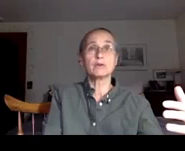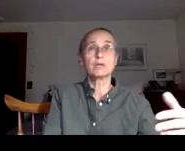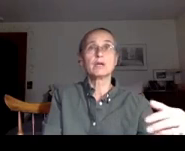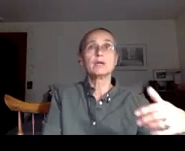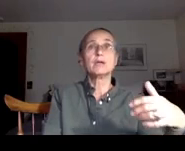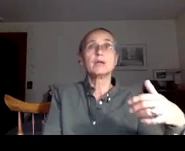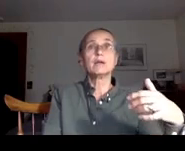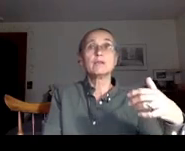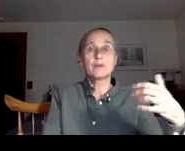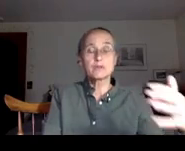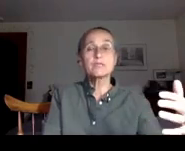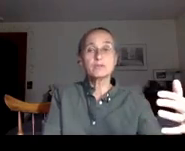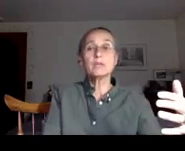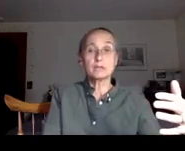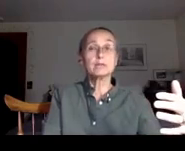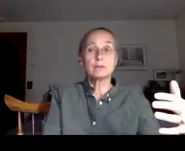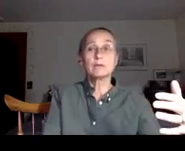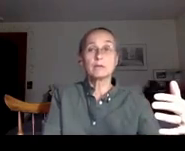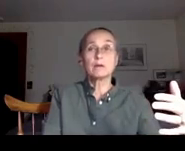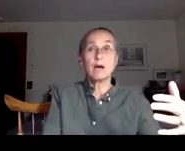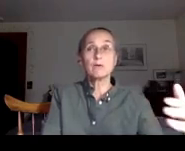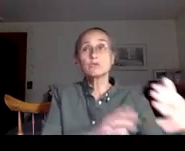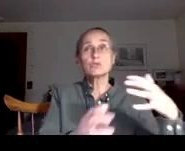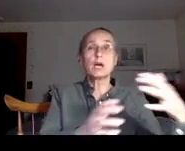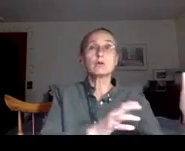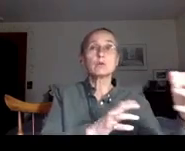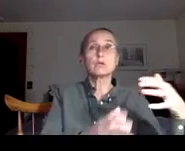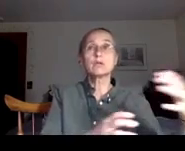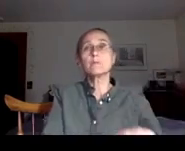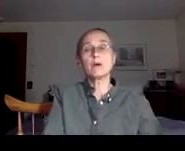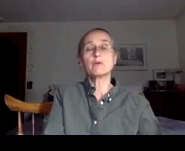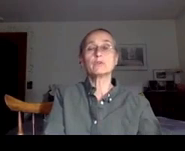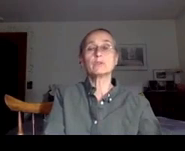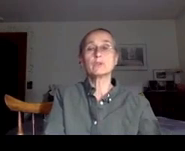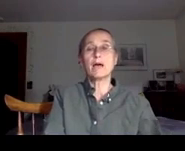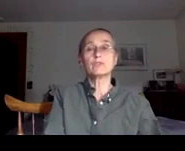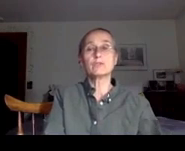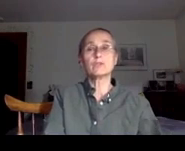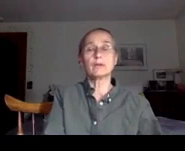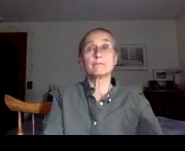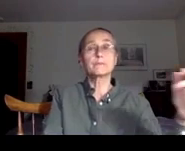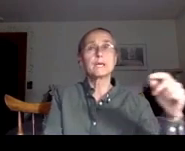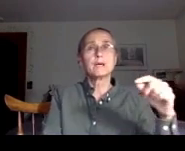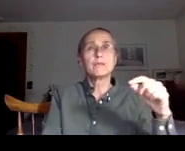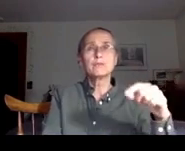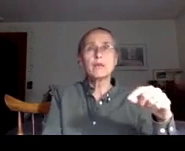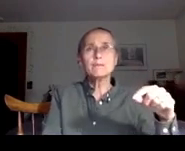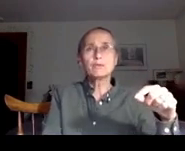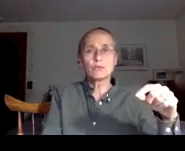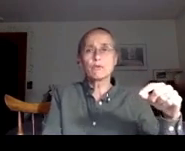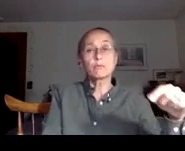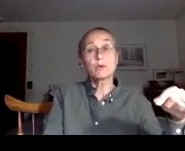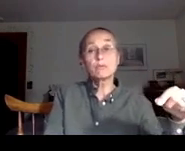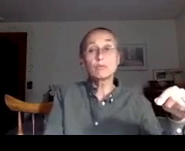child, they're assessing. How does your child look in comparison to the last visit? The same